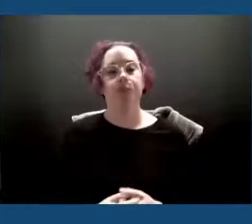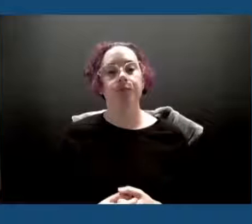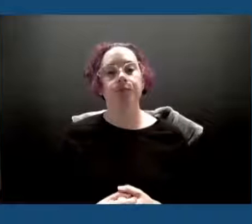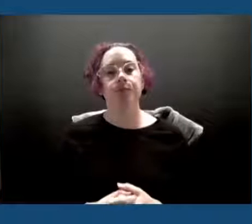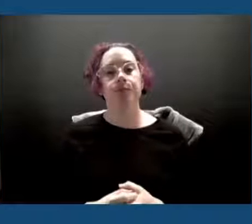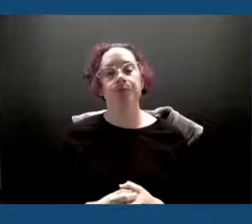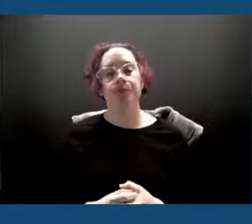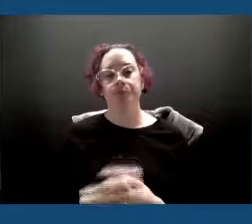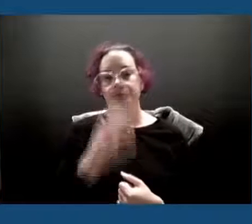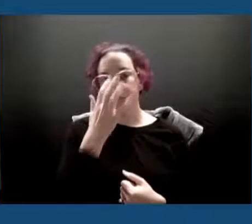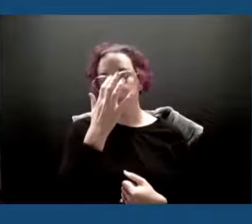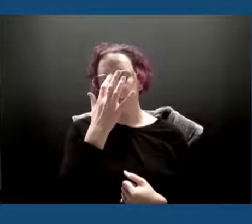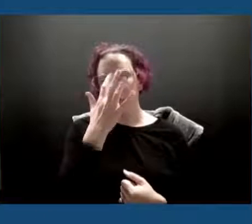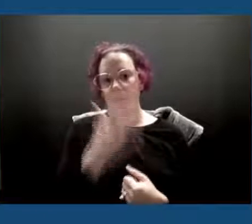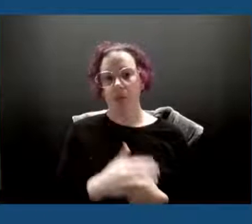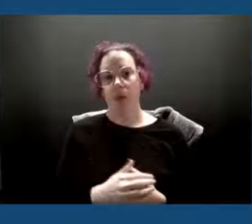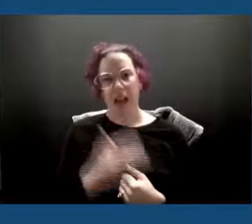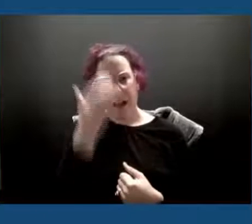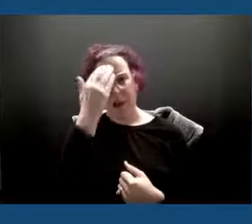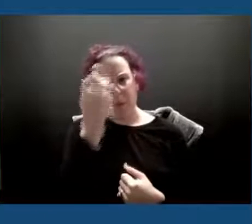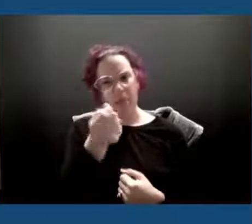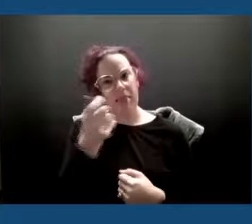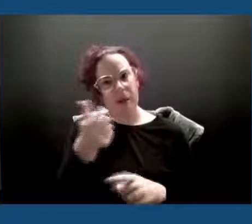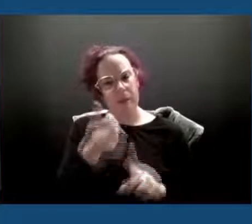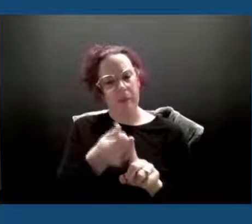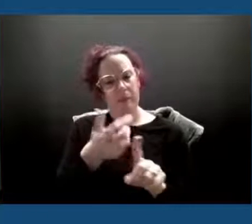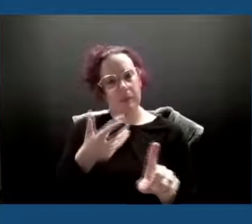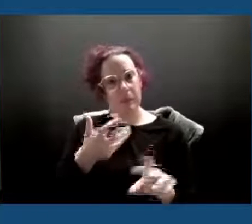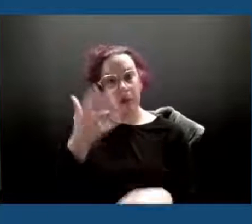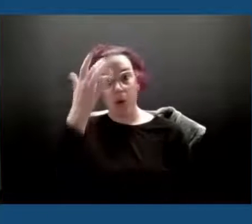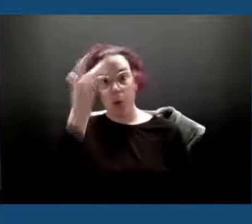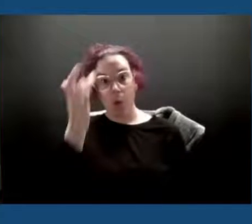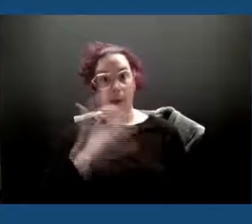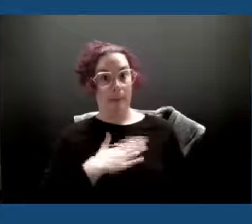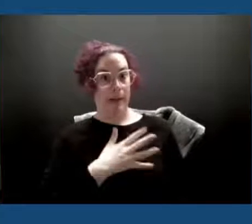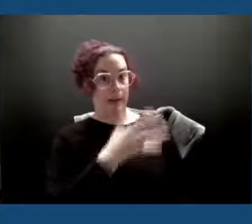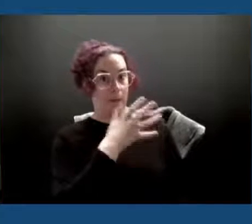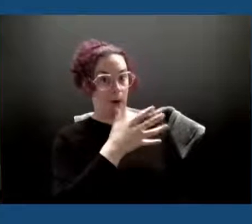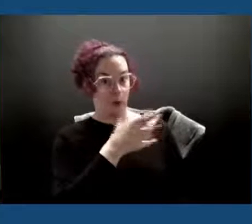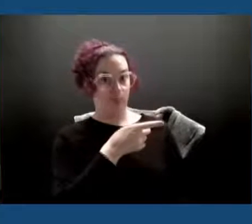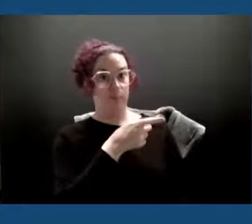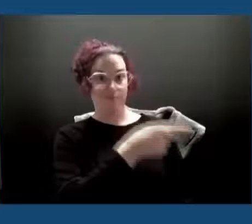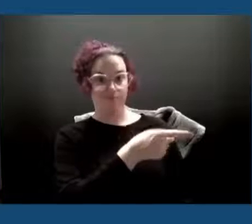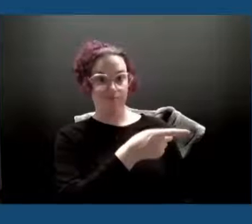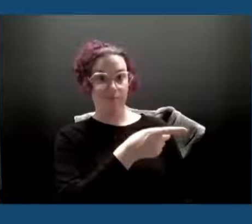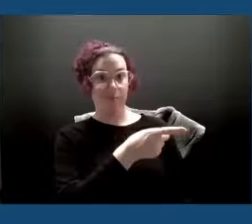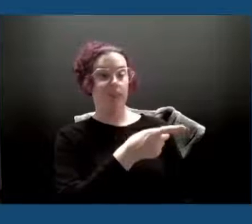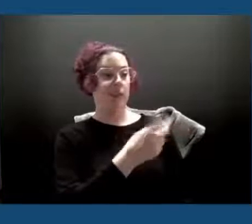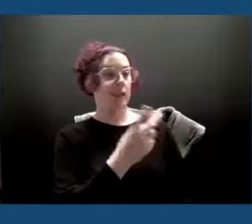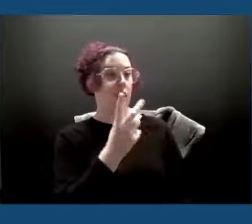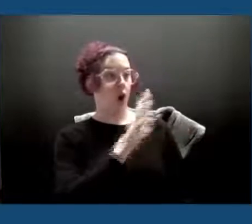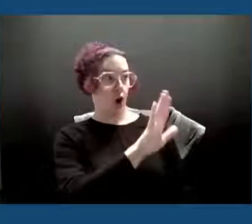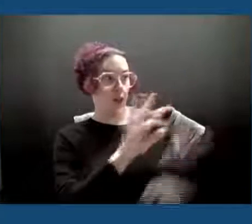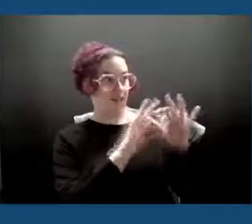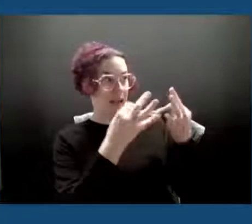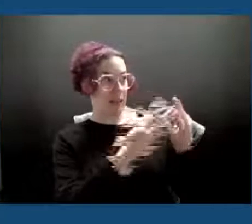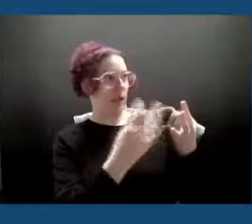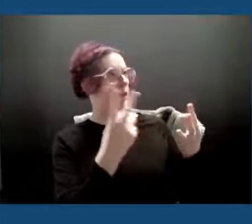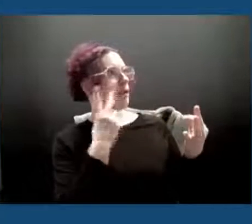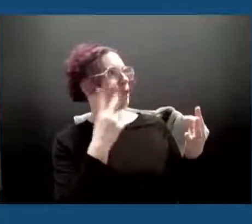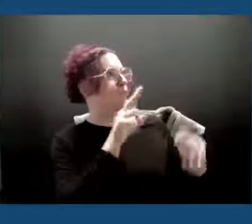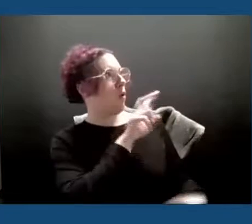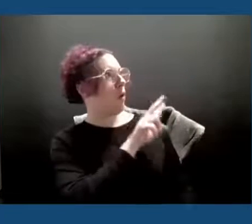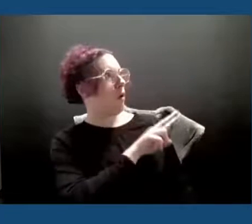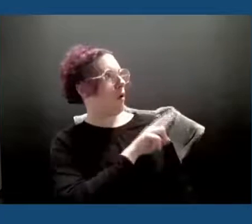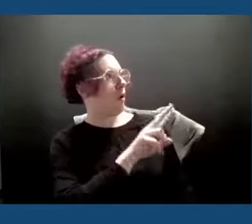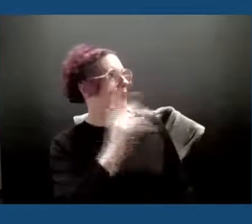I know a little bit about this because my own mother channeled the pain of what she saw in her own family. And back